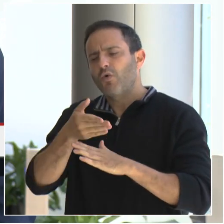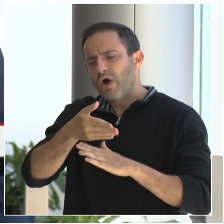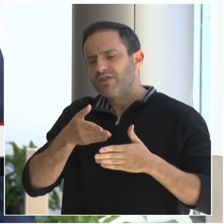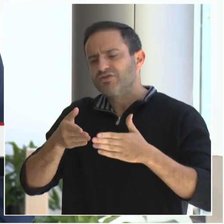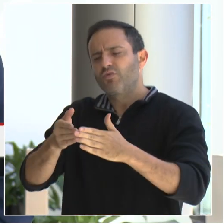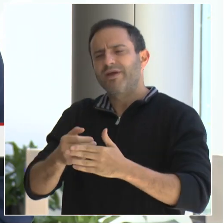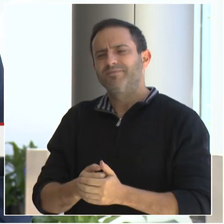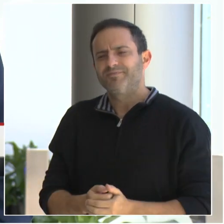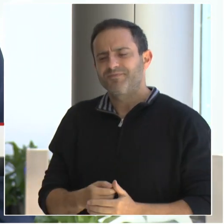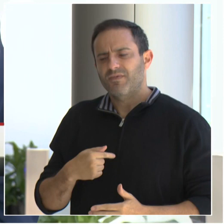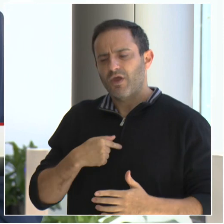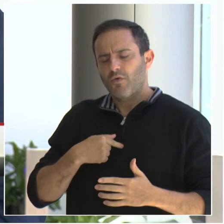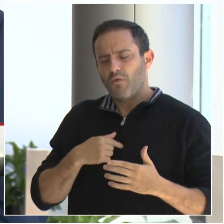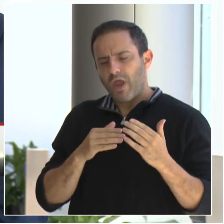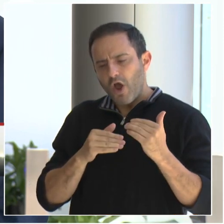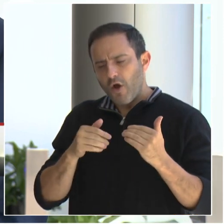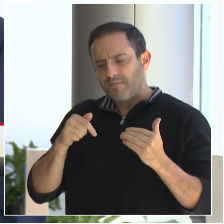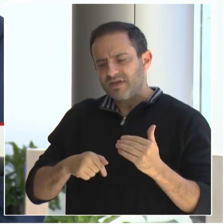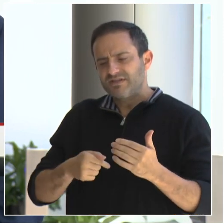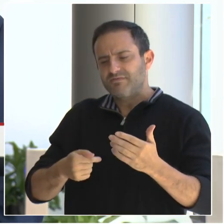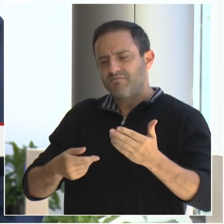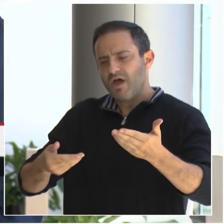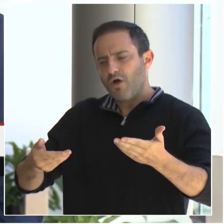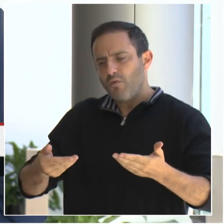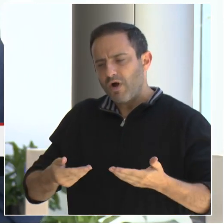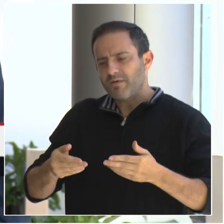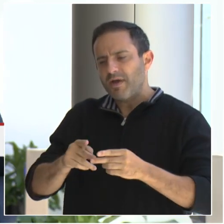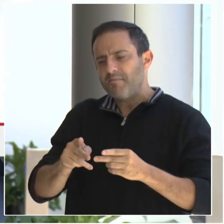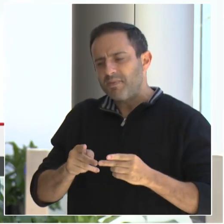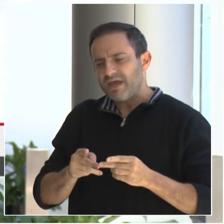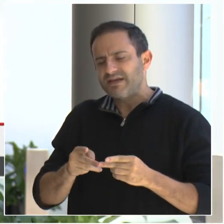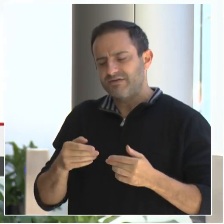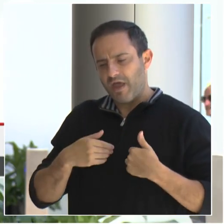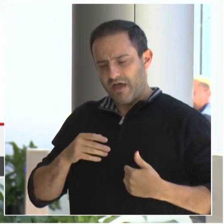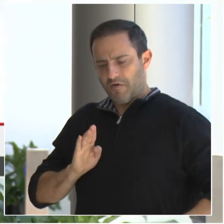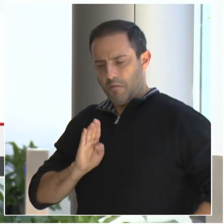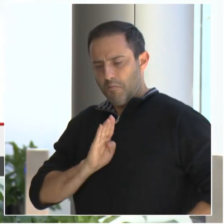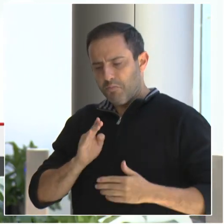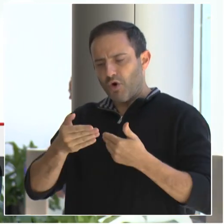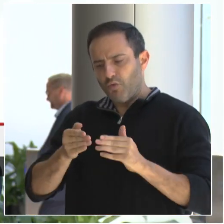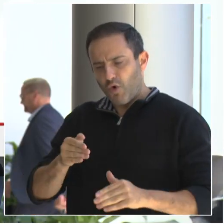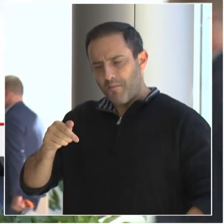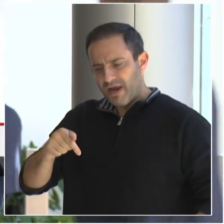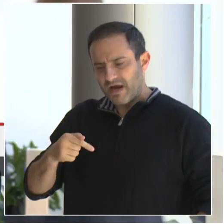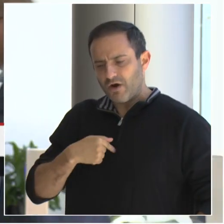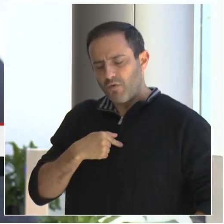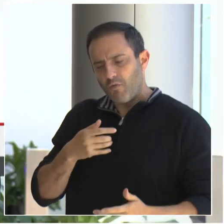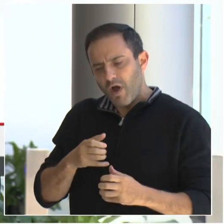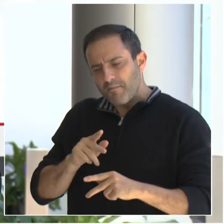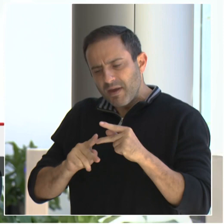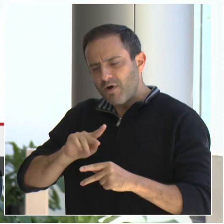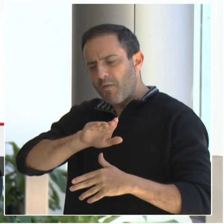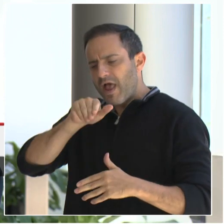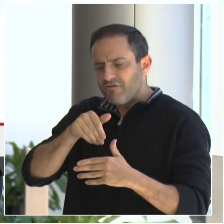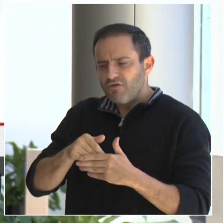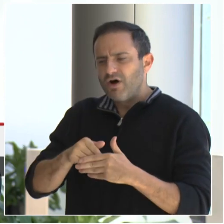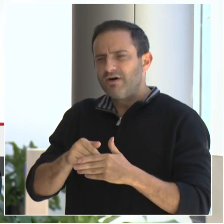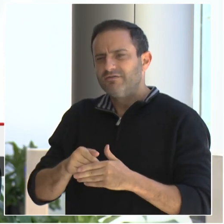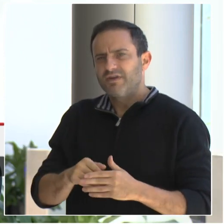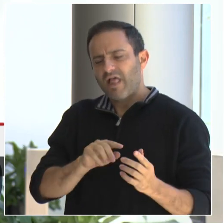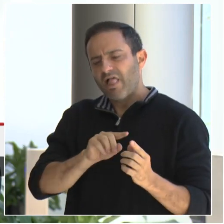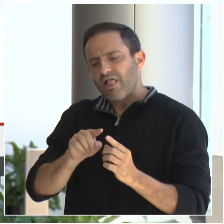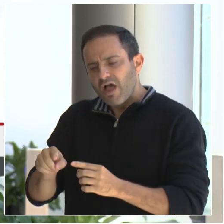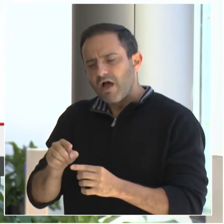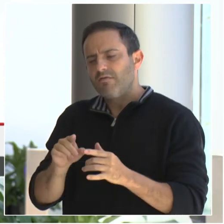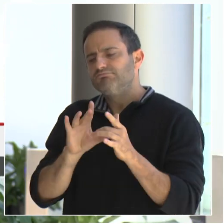that people find this a welcoming spot. We have our boardroom here. We want people to be engaged at Metro. Please come and give public comment, be part